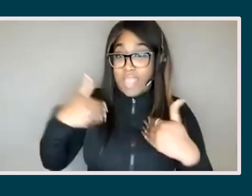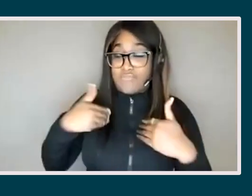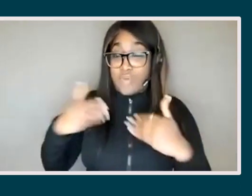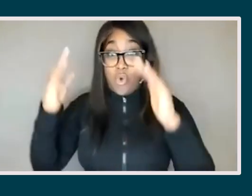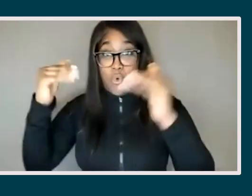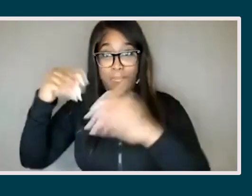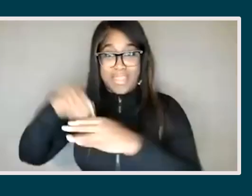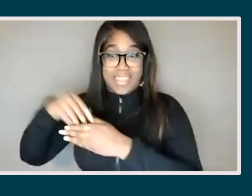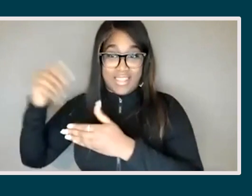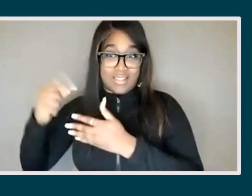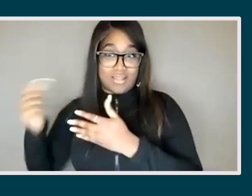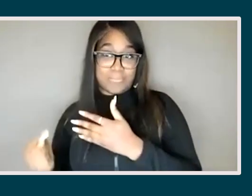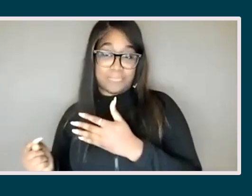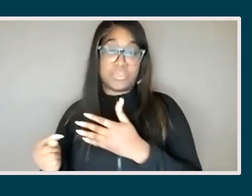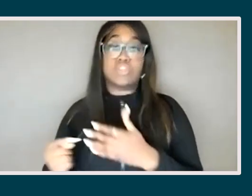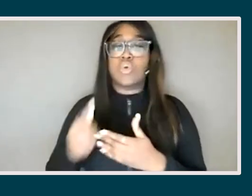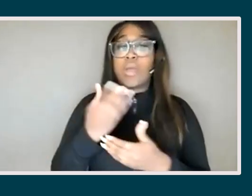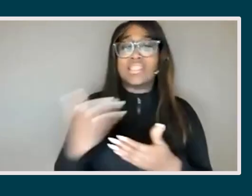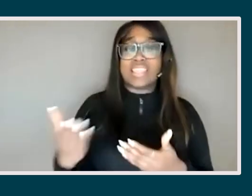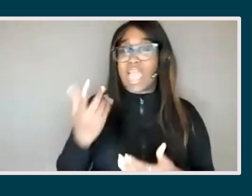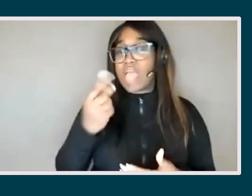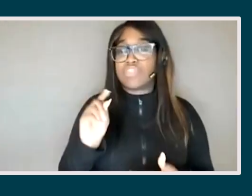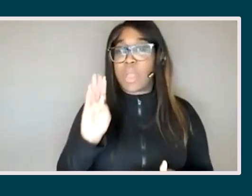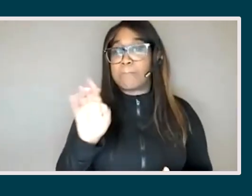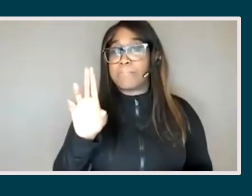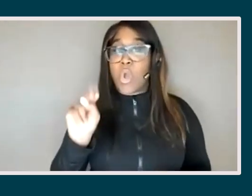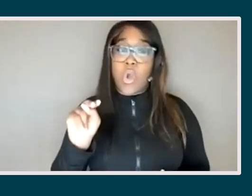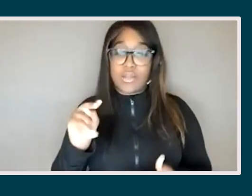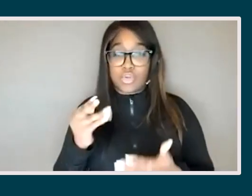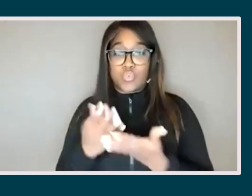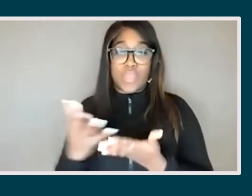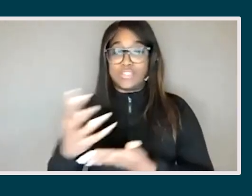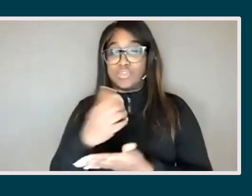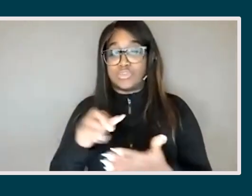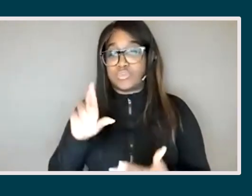Raisers Project, he's like this guy from Montana wearing a ball cap.